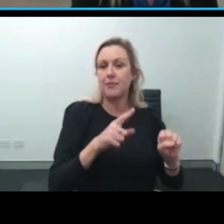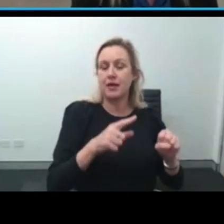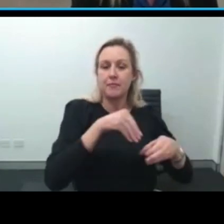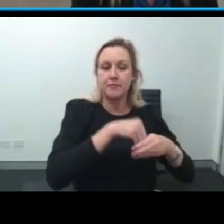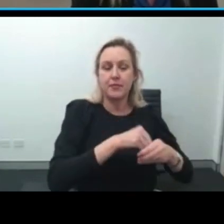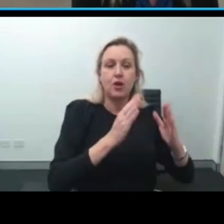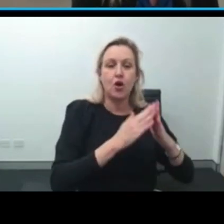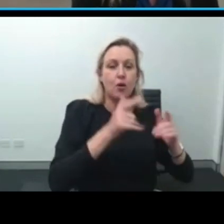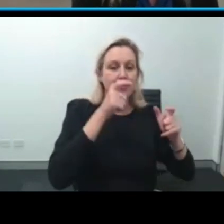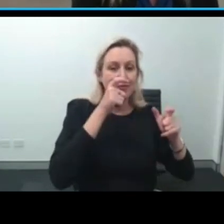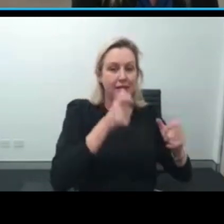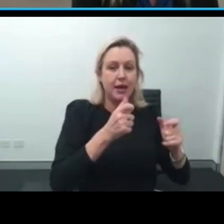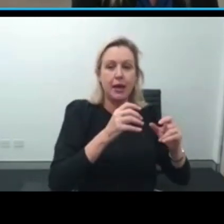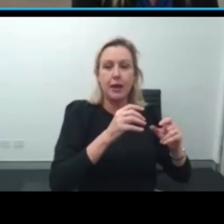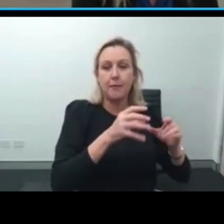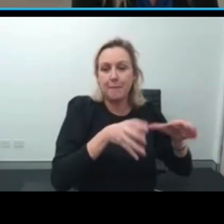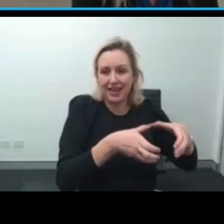in December 2022.